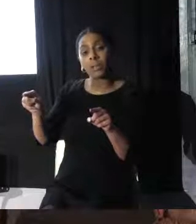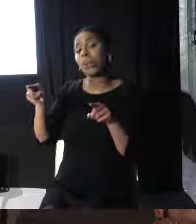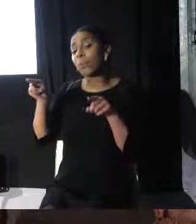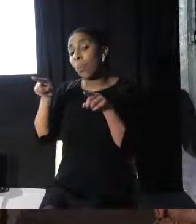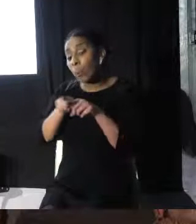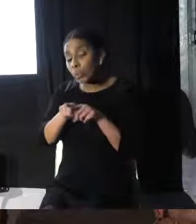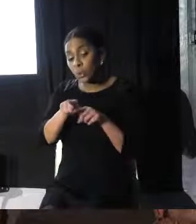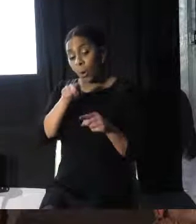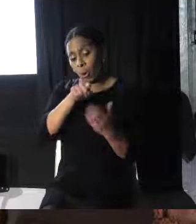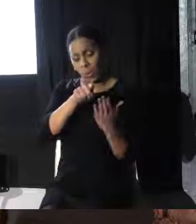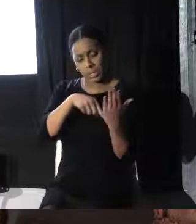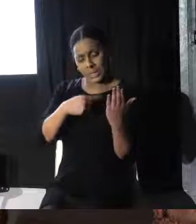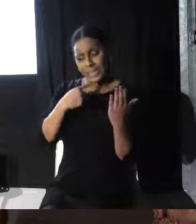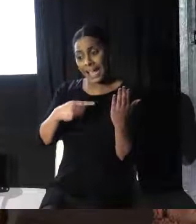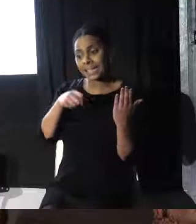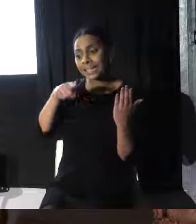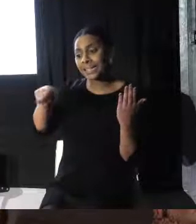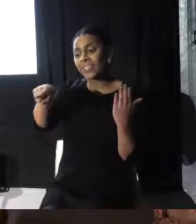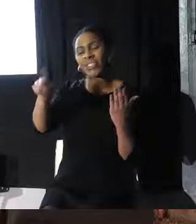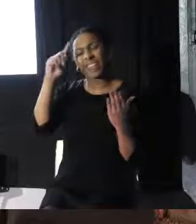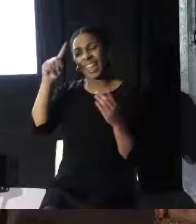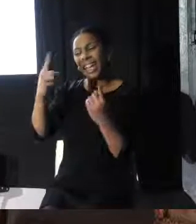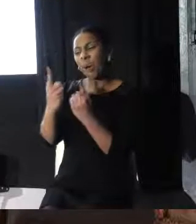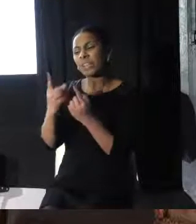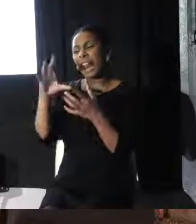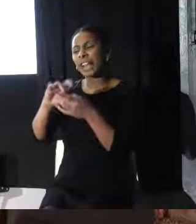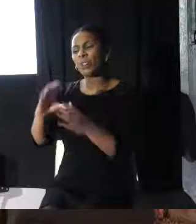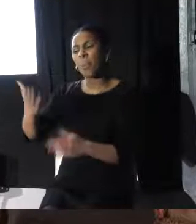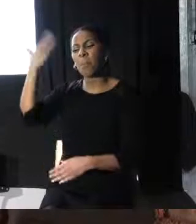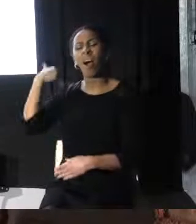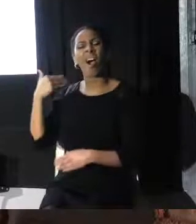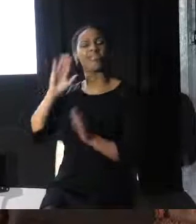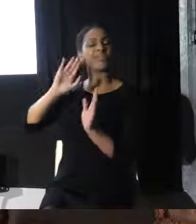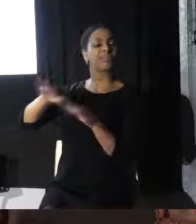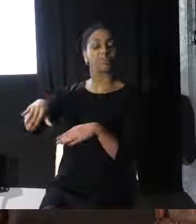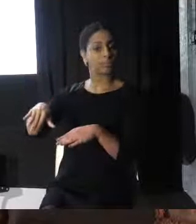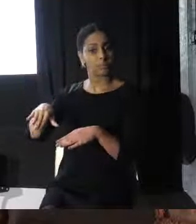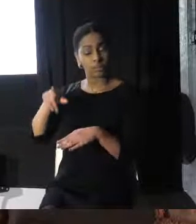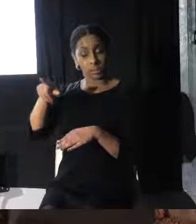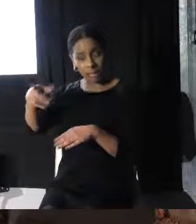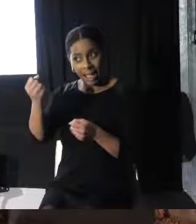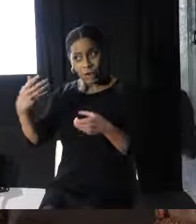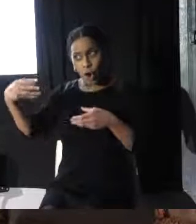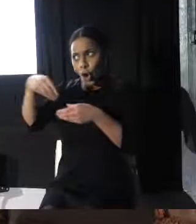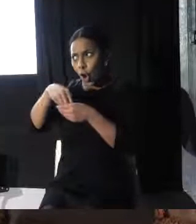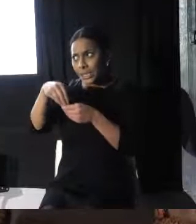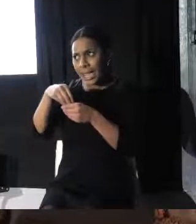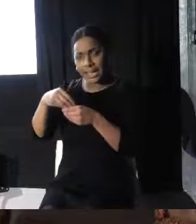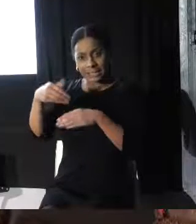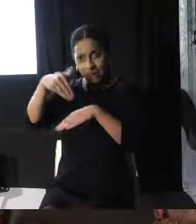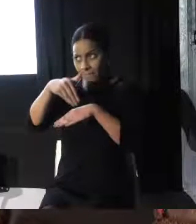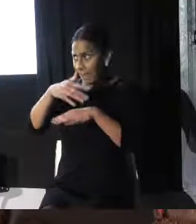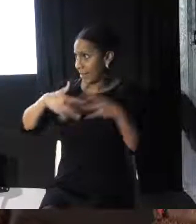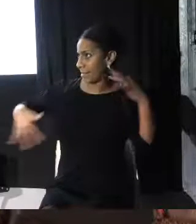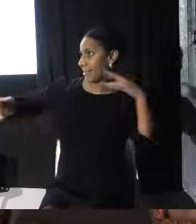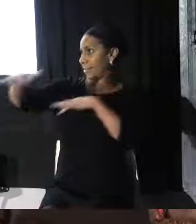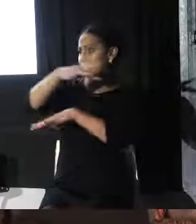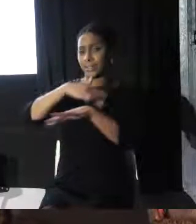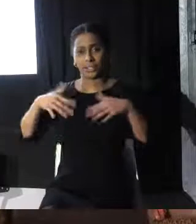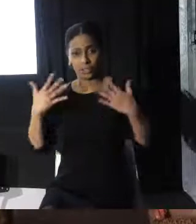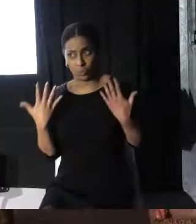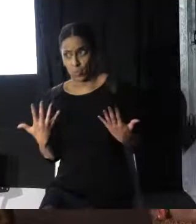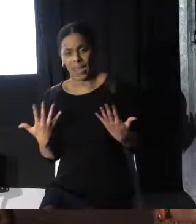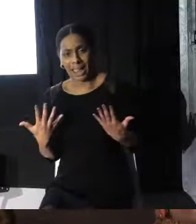those contexts were not only in the past, but also could include a context that continued to have an effect into